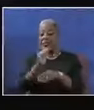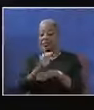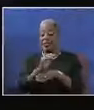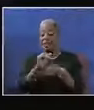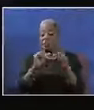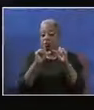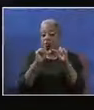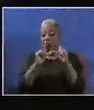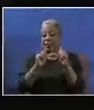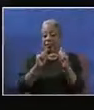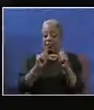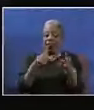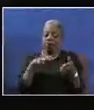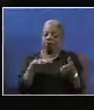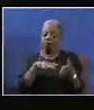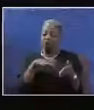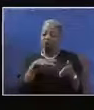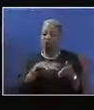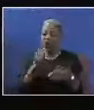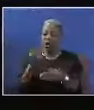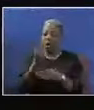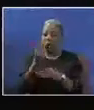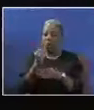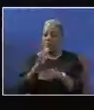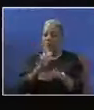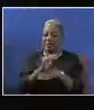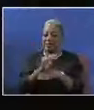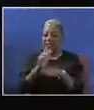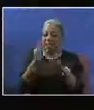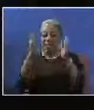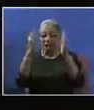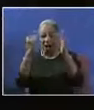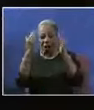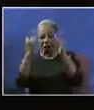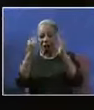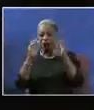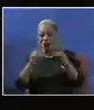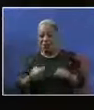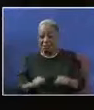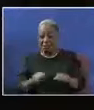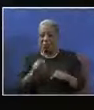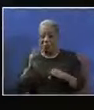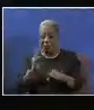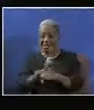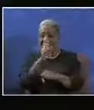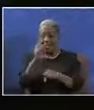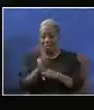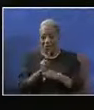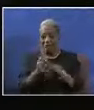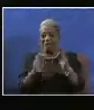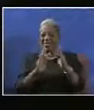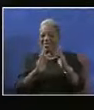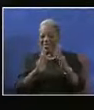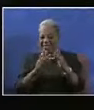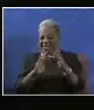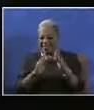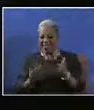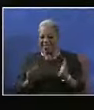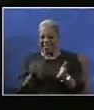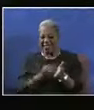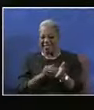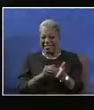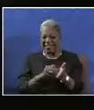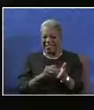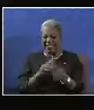join us Wednesday. Hopefully, all of our platforms will be up and running. This is what happens